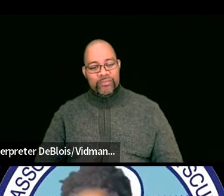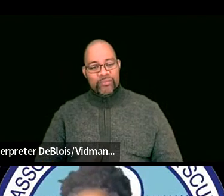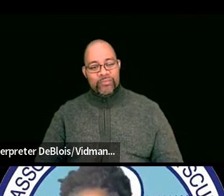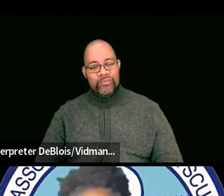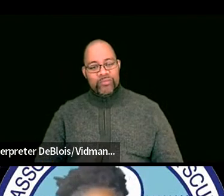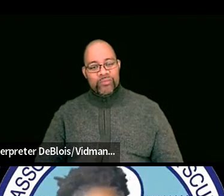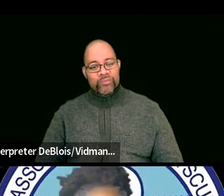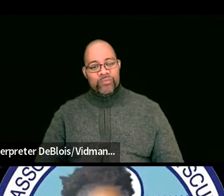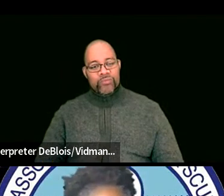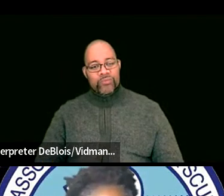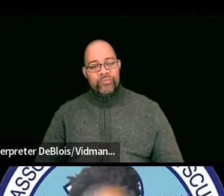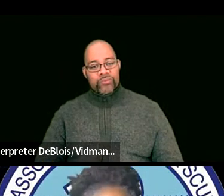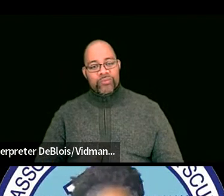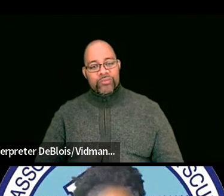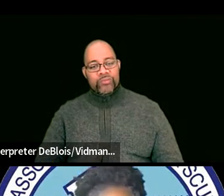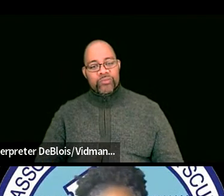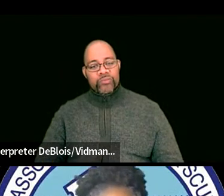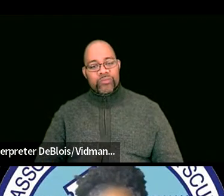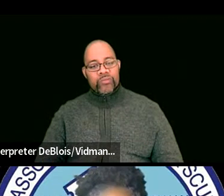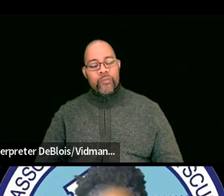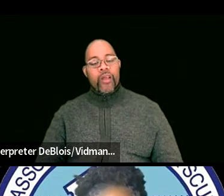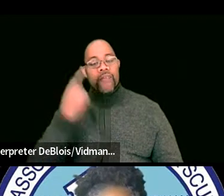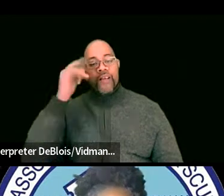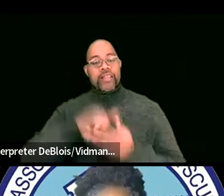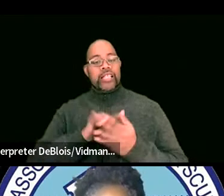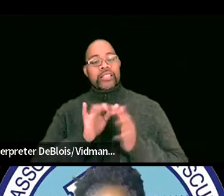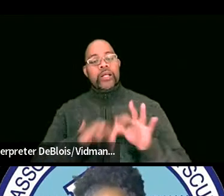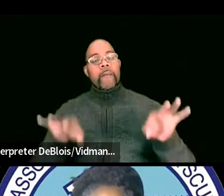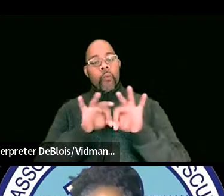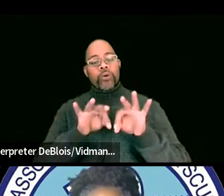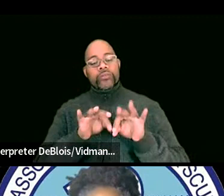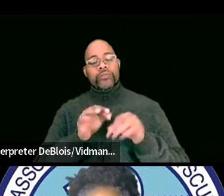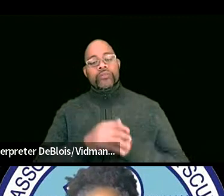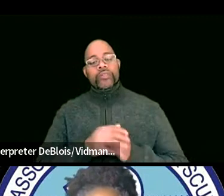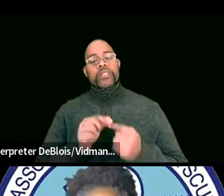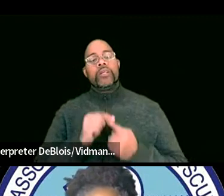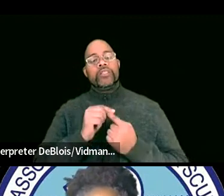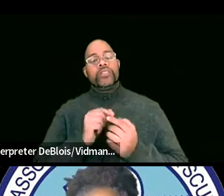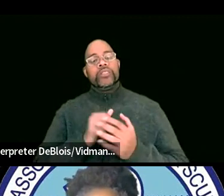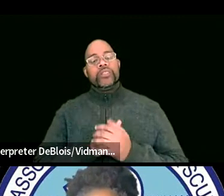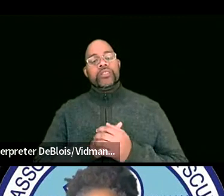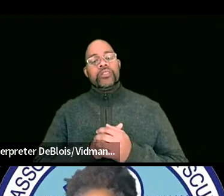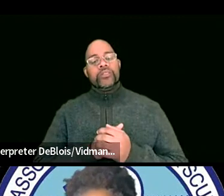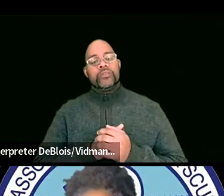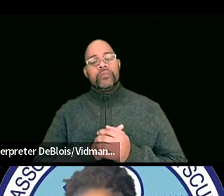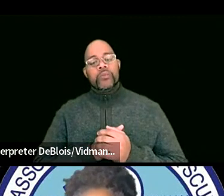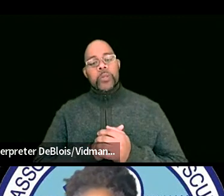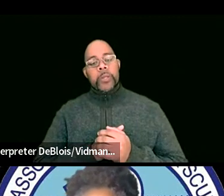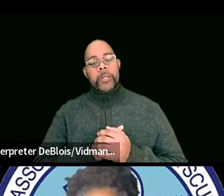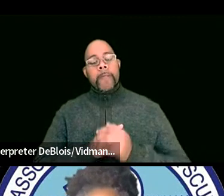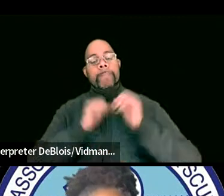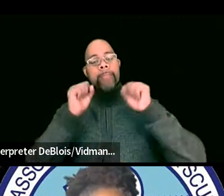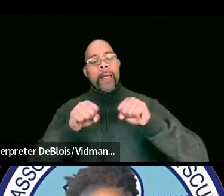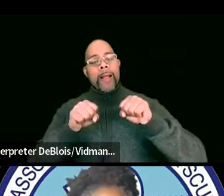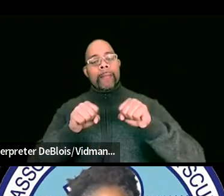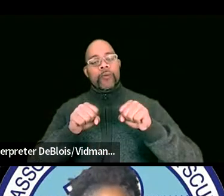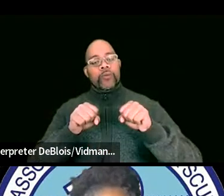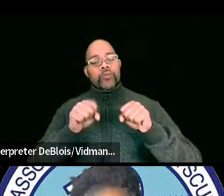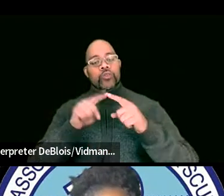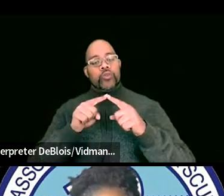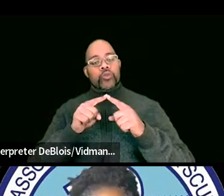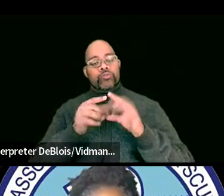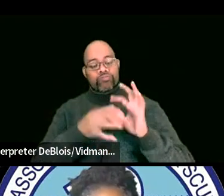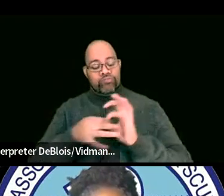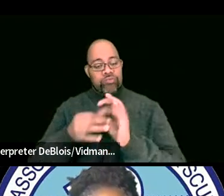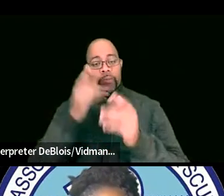Yeah, it's I think that's really important, especially kind of, being able to be cohesive,